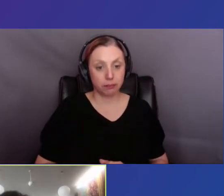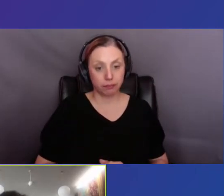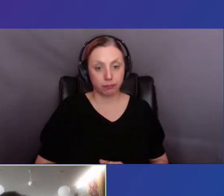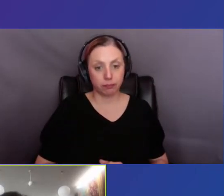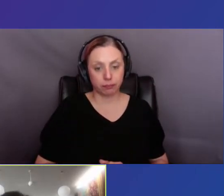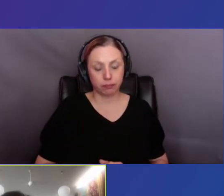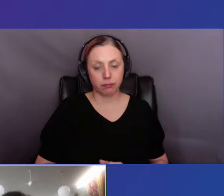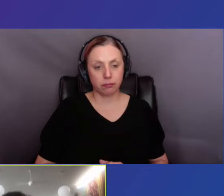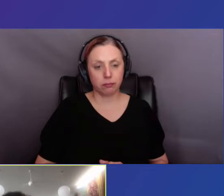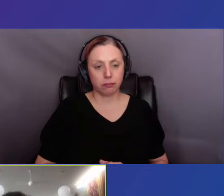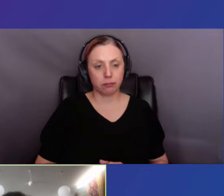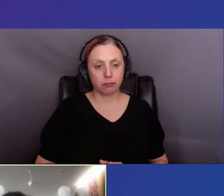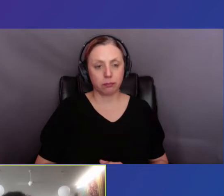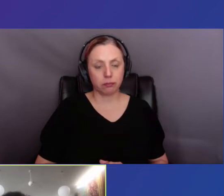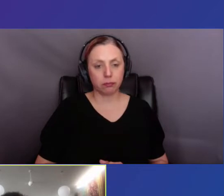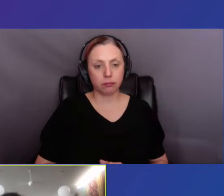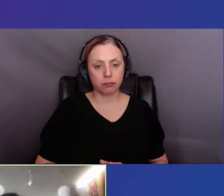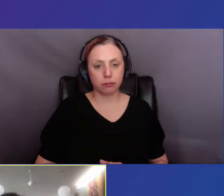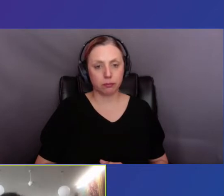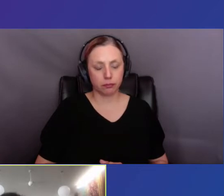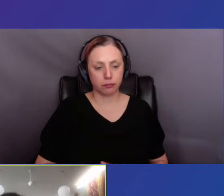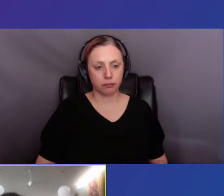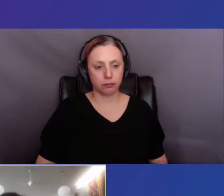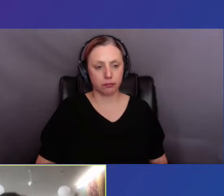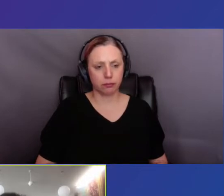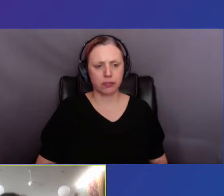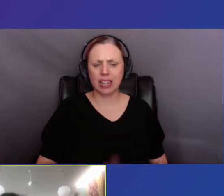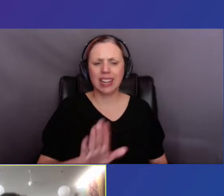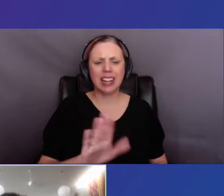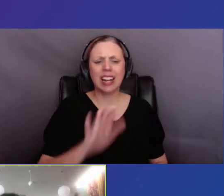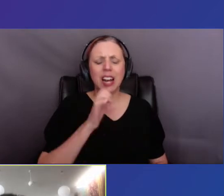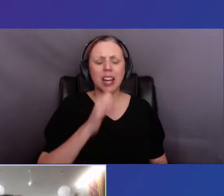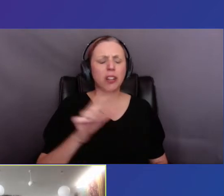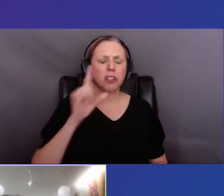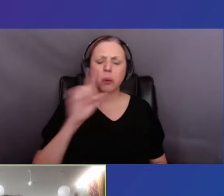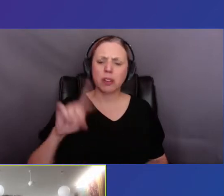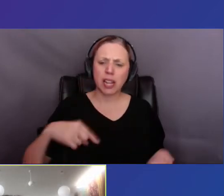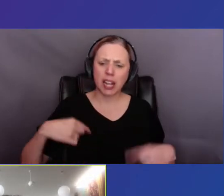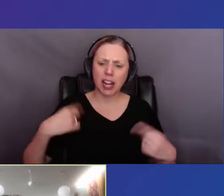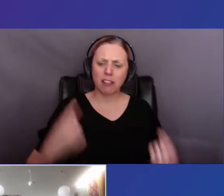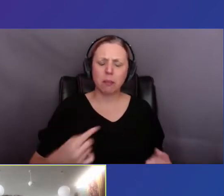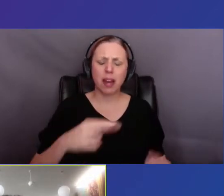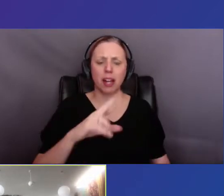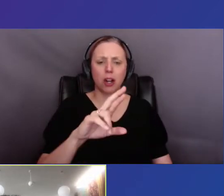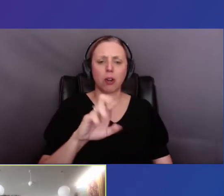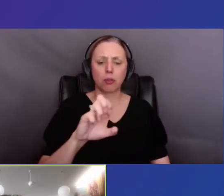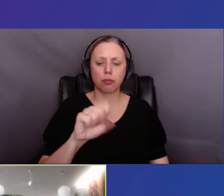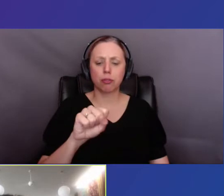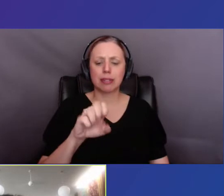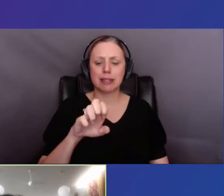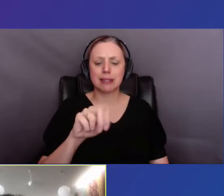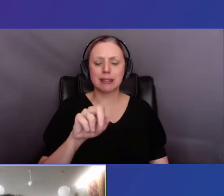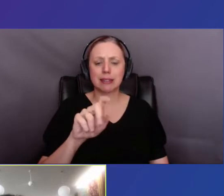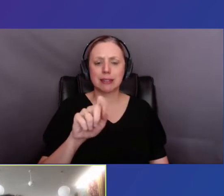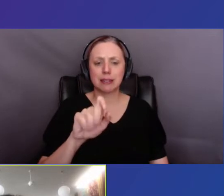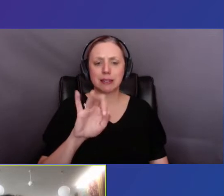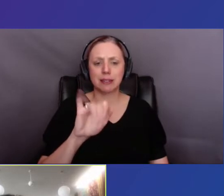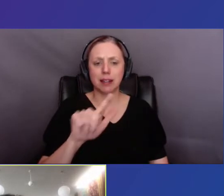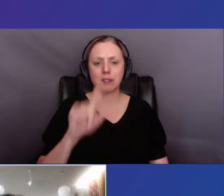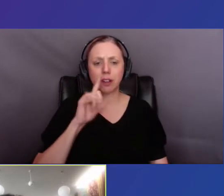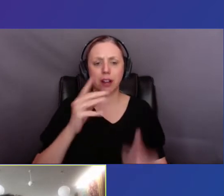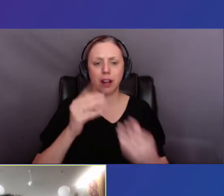I don't think I've ever been resentful, though, of losing that dreamscape